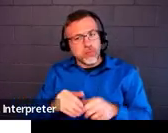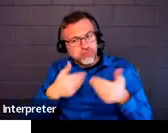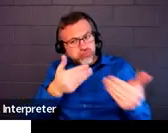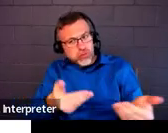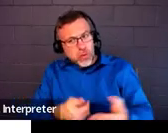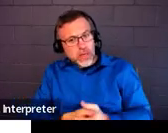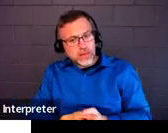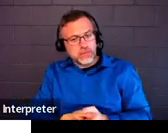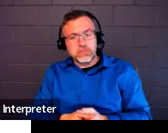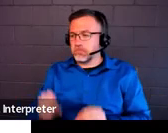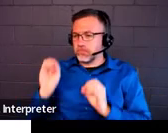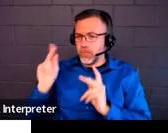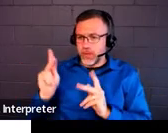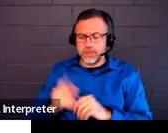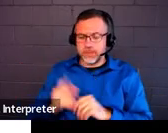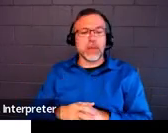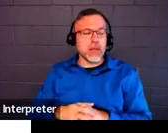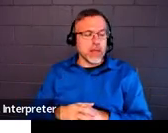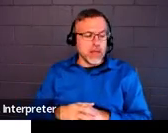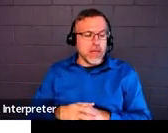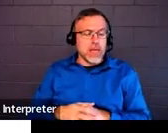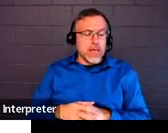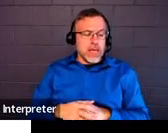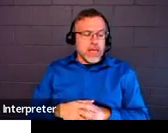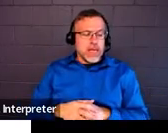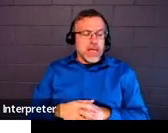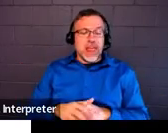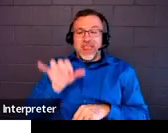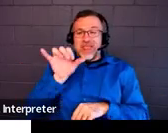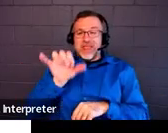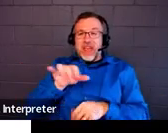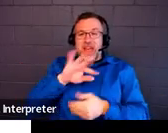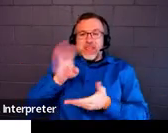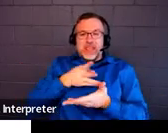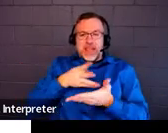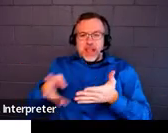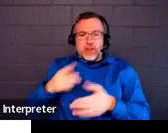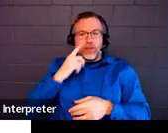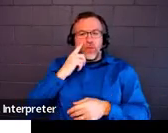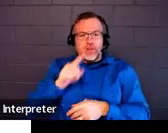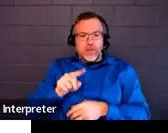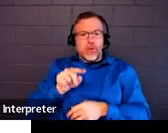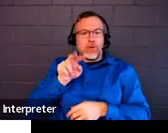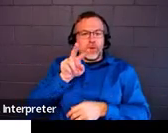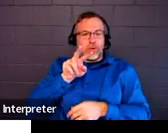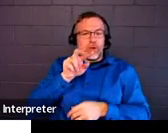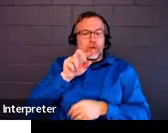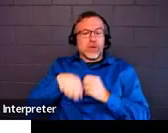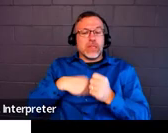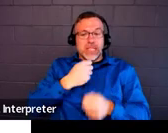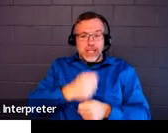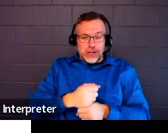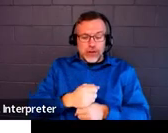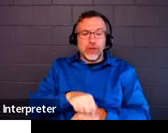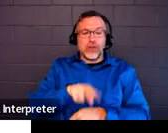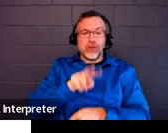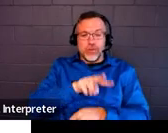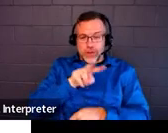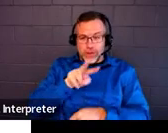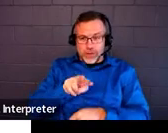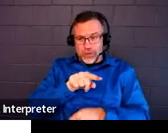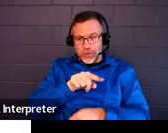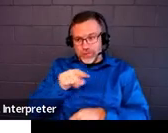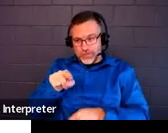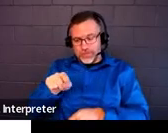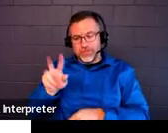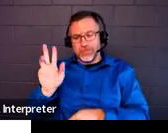them. Perfect. Okay, so this is the calendar for 21-20 for 22-23. So you can see